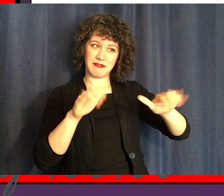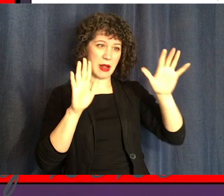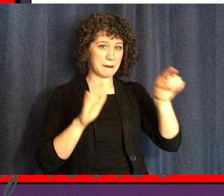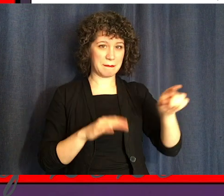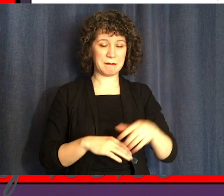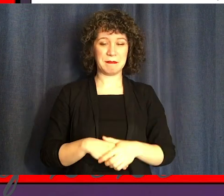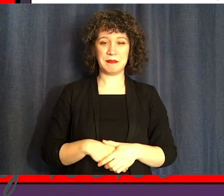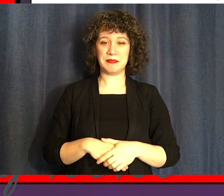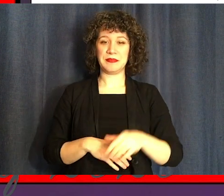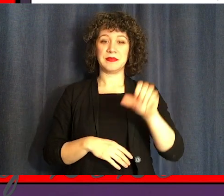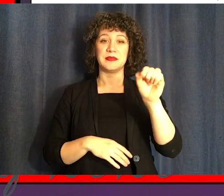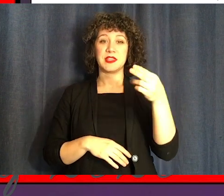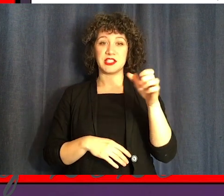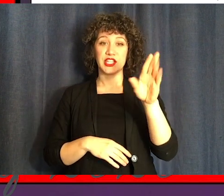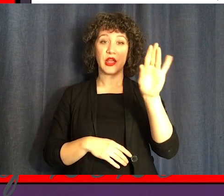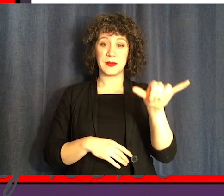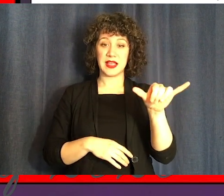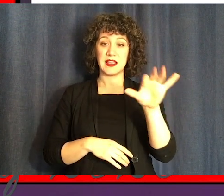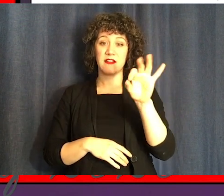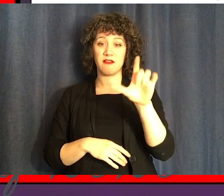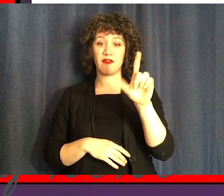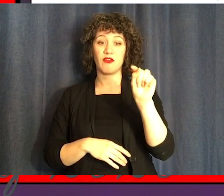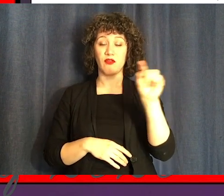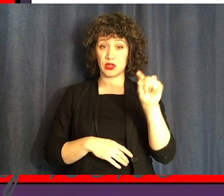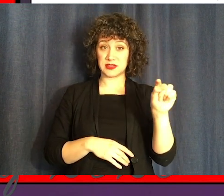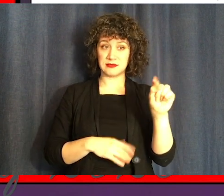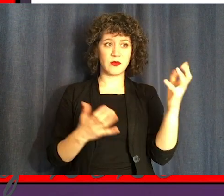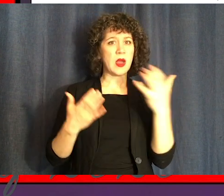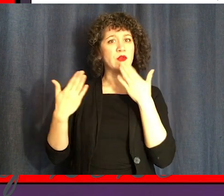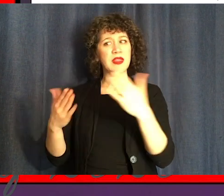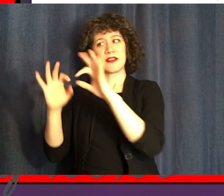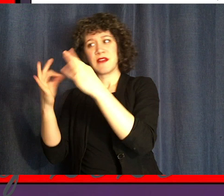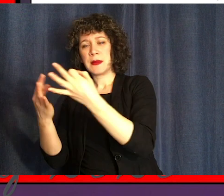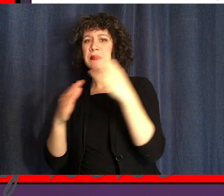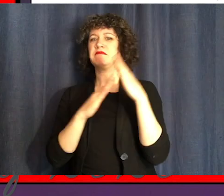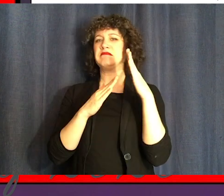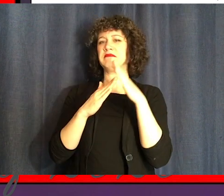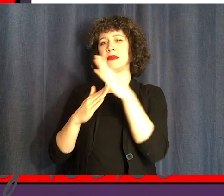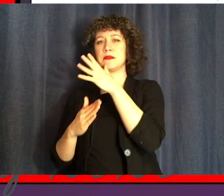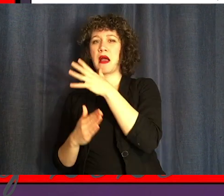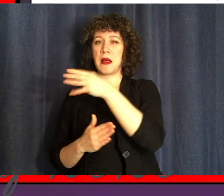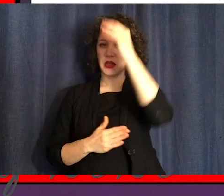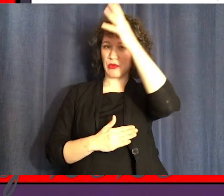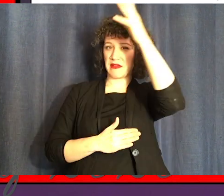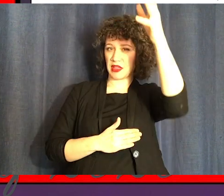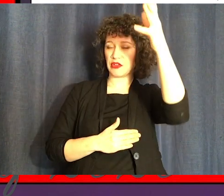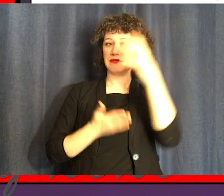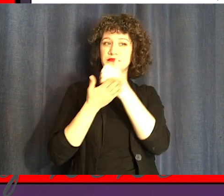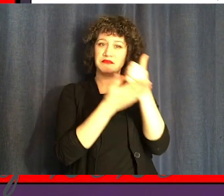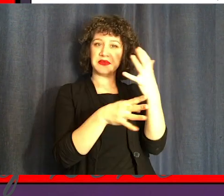Shelby Foltz. Shelby would like to thank his family, mainly his mom and grandfather, for helping him get his